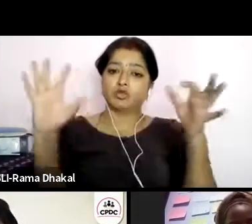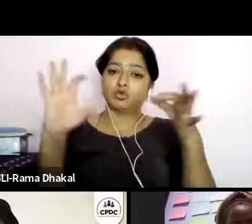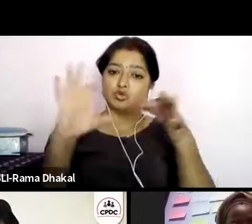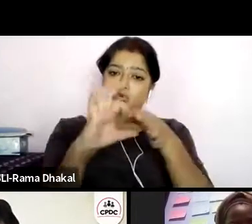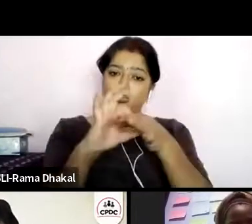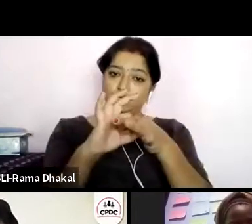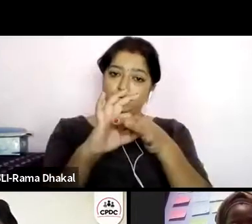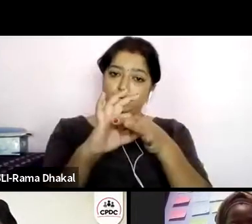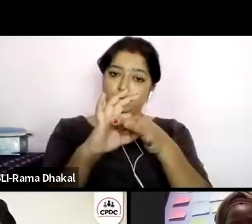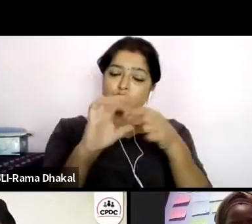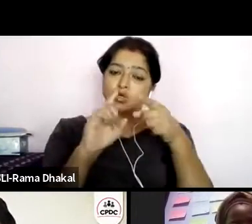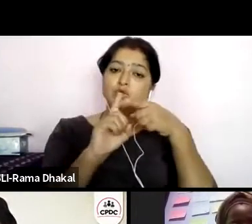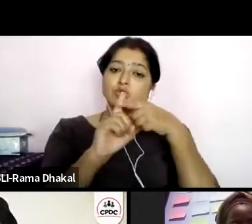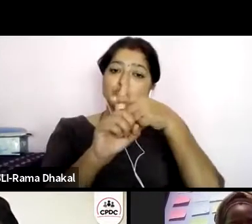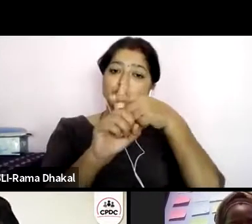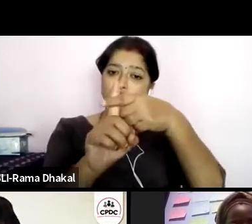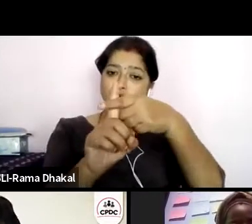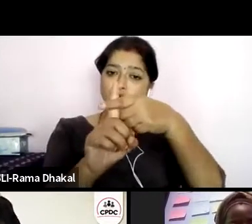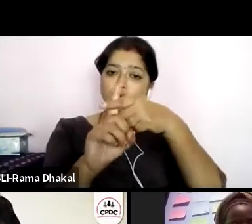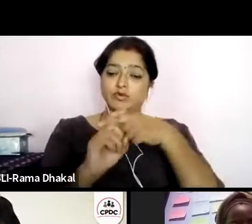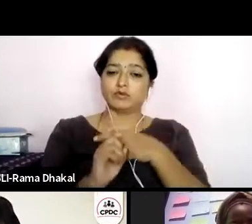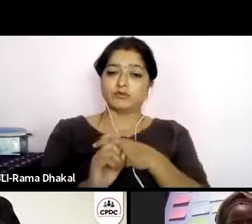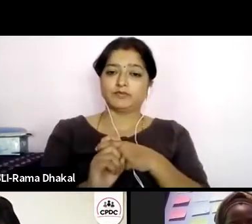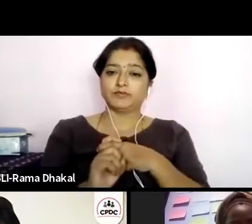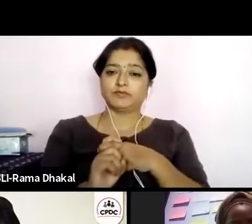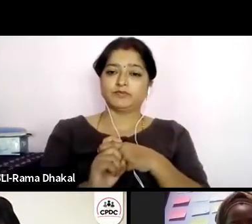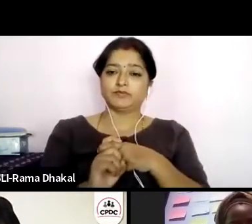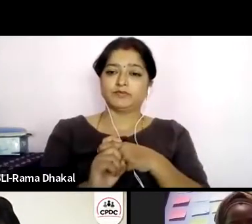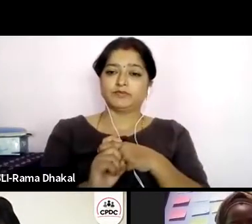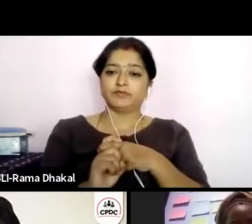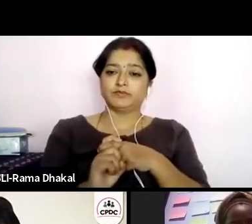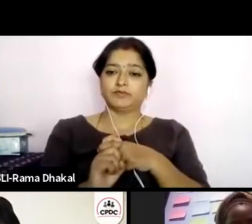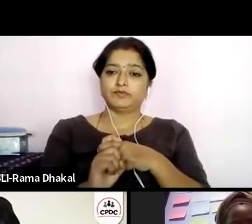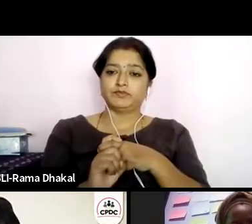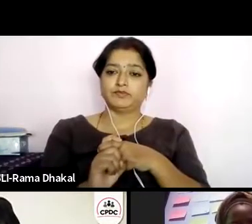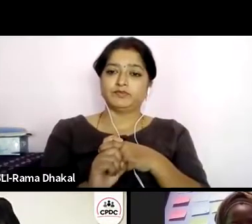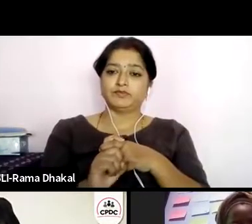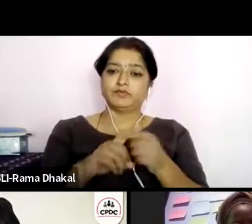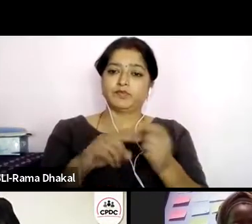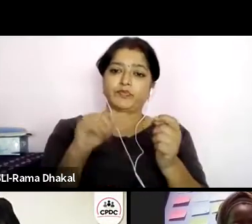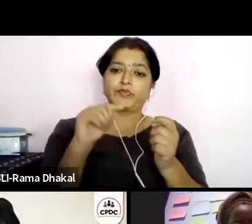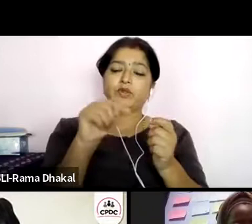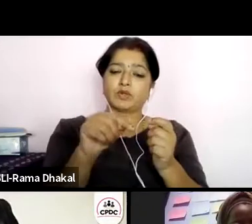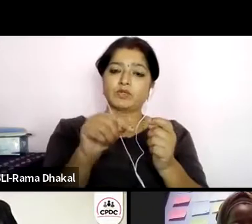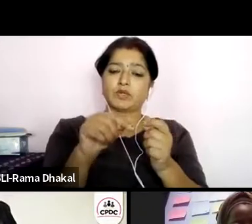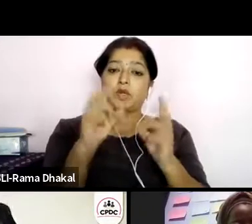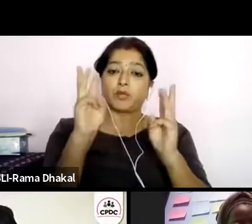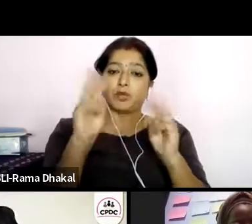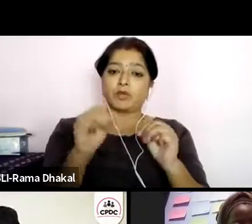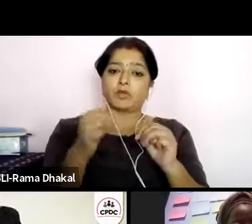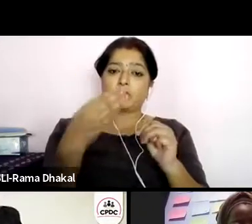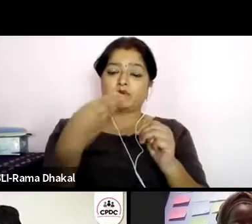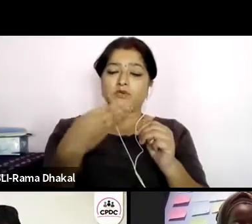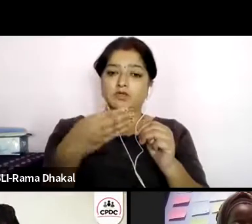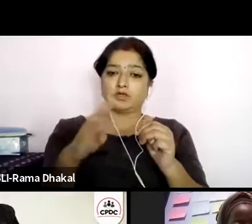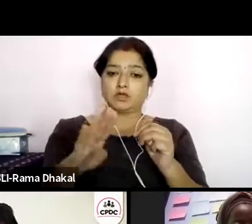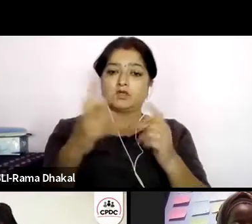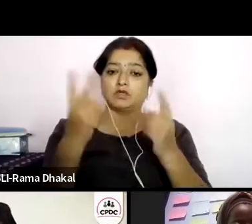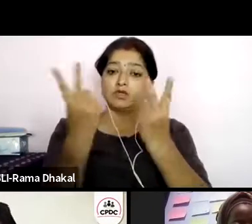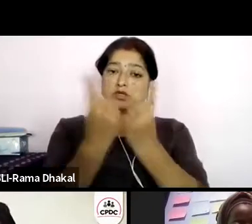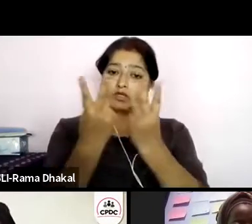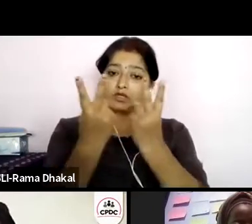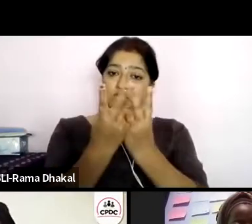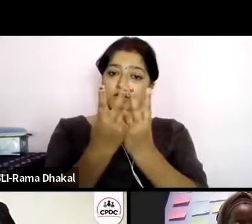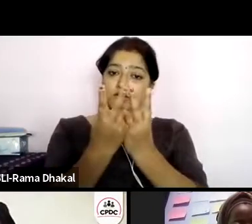if St. Vincent have an idea, for example, we talk to Barbados about, we share this idea with